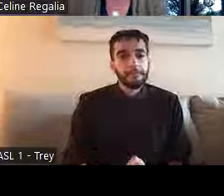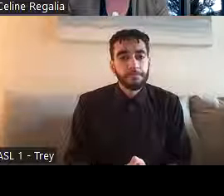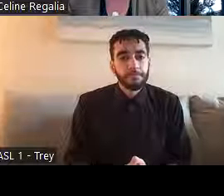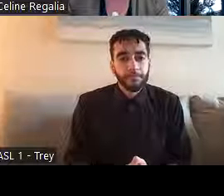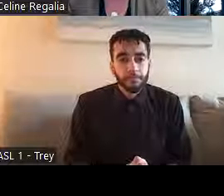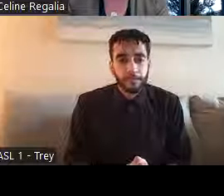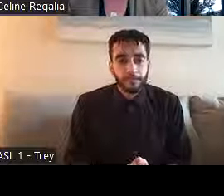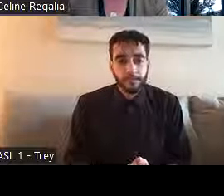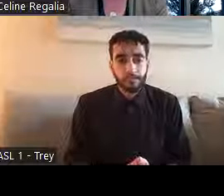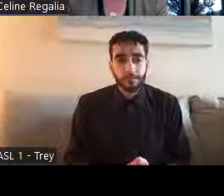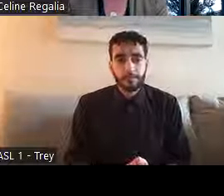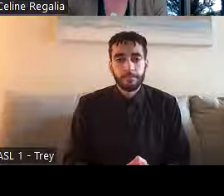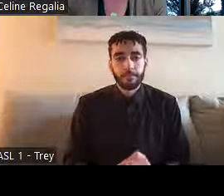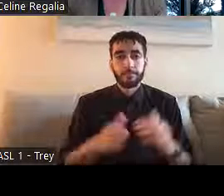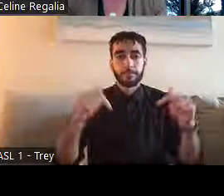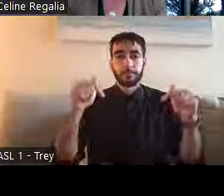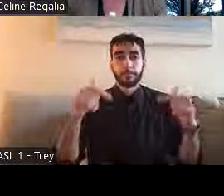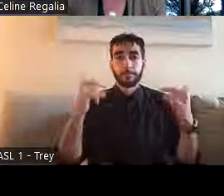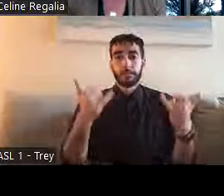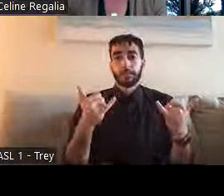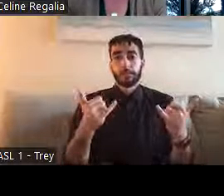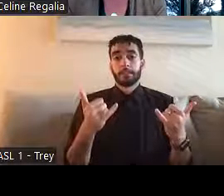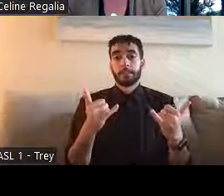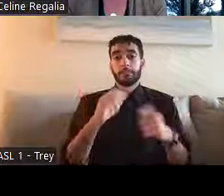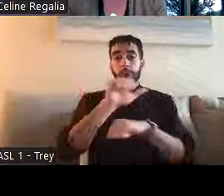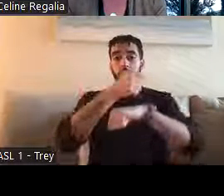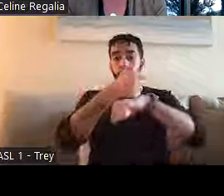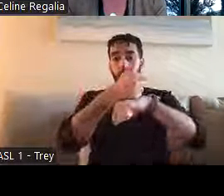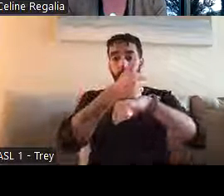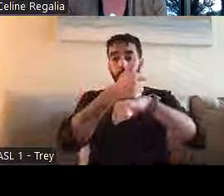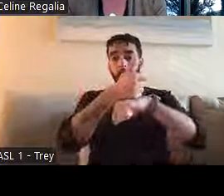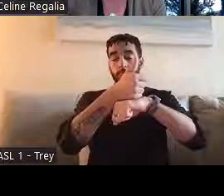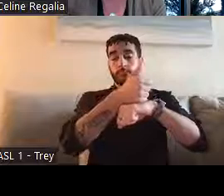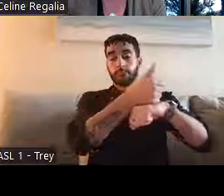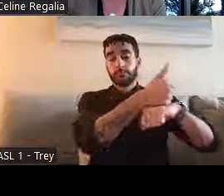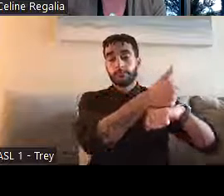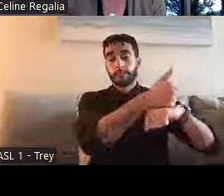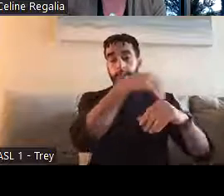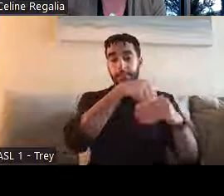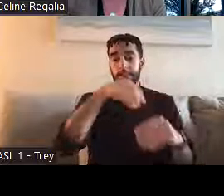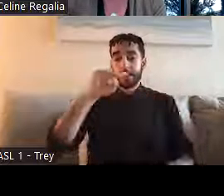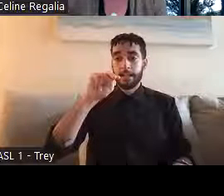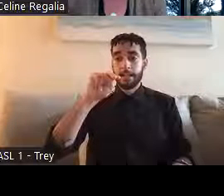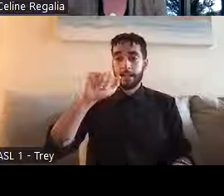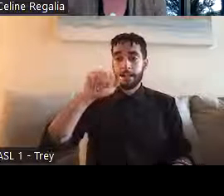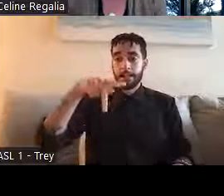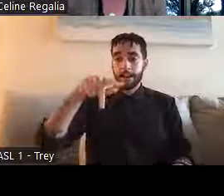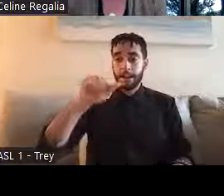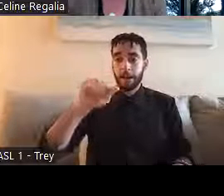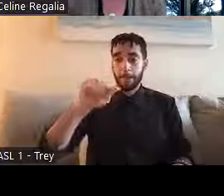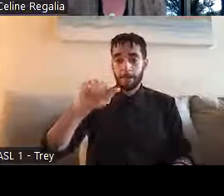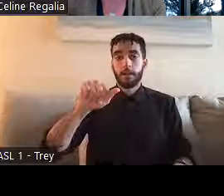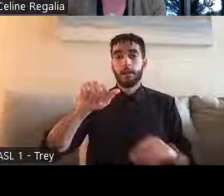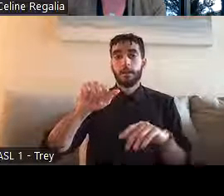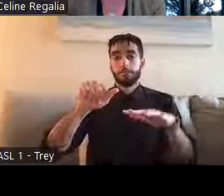So the current CalCompass project sites, so there's Providence in Napa County, Opeka in Los